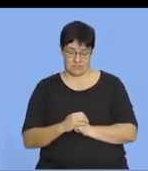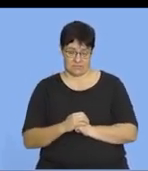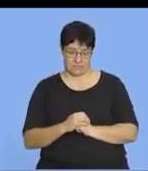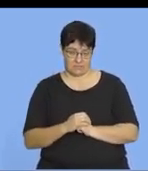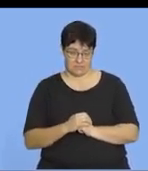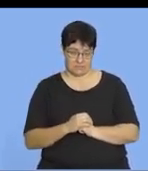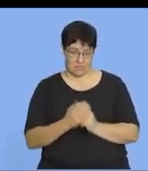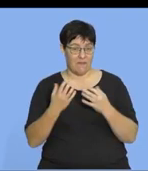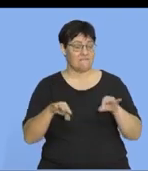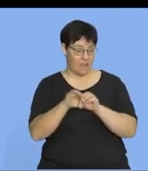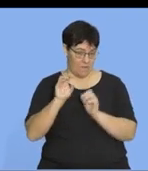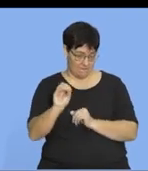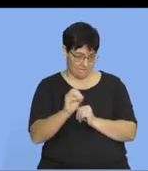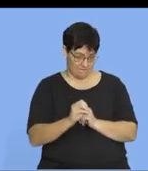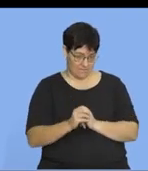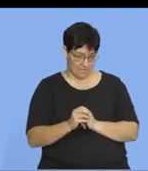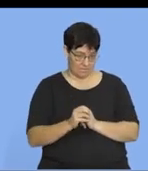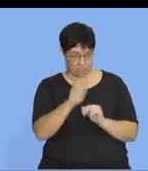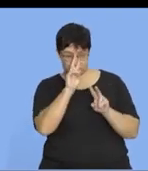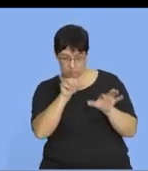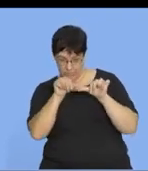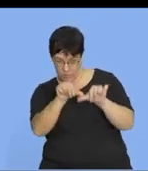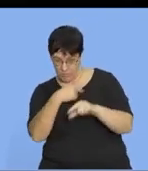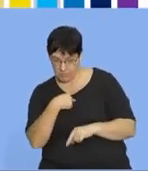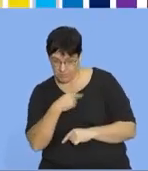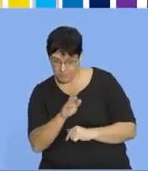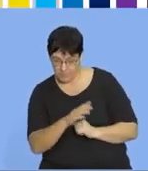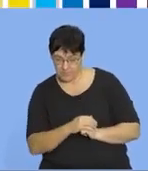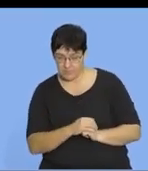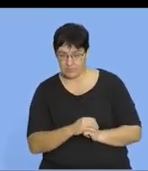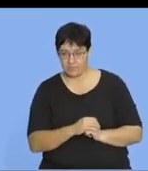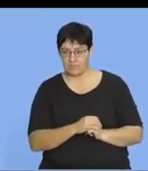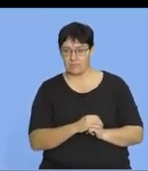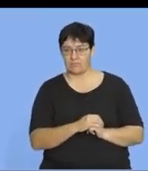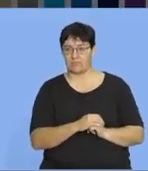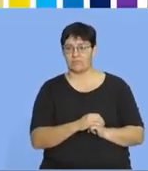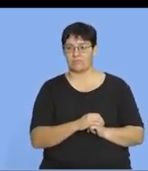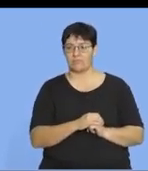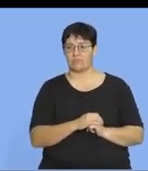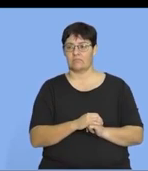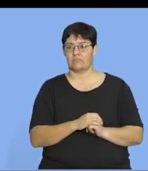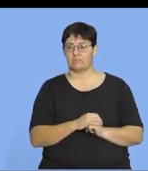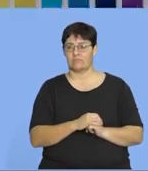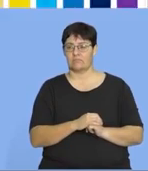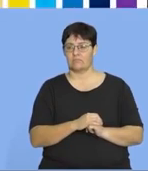I've got a value. Stick with me. If I now look,